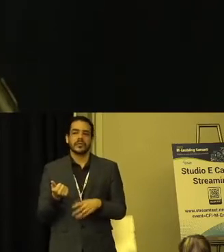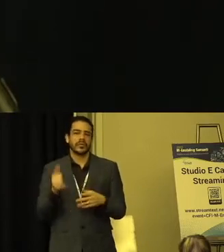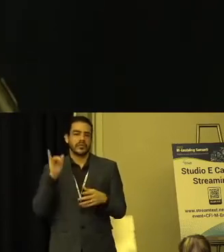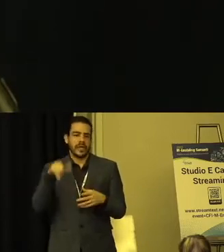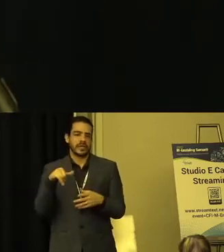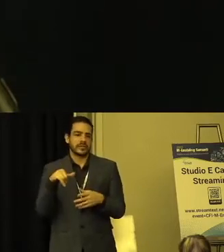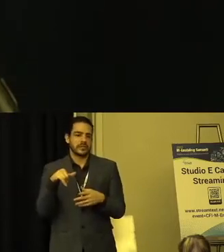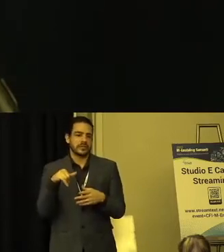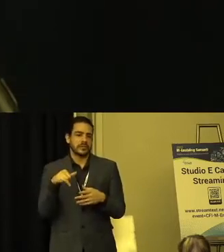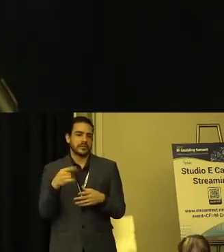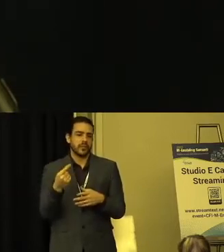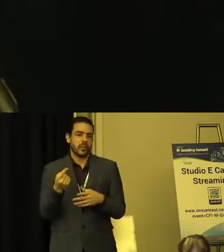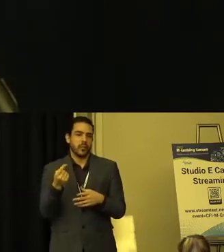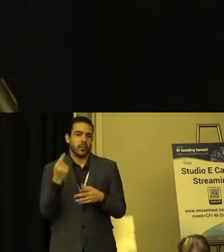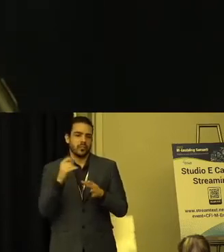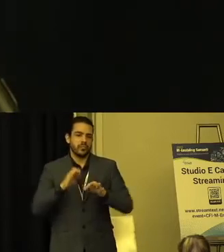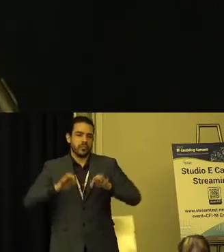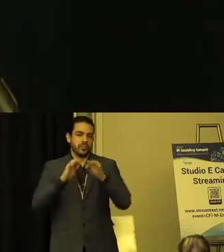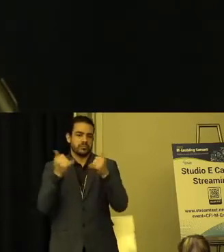out